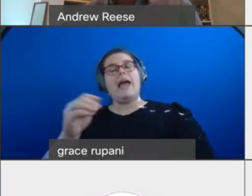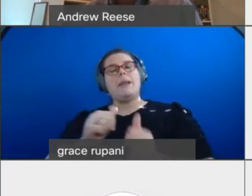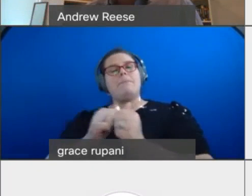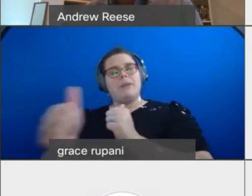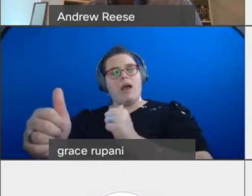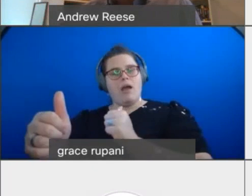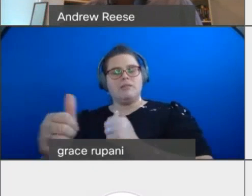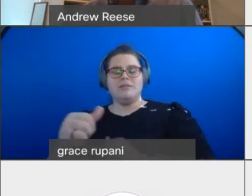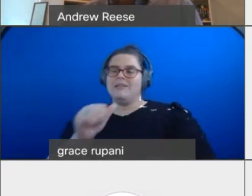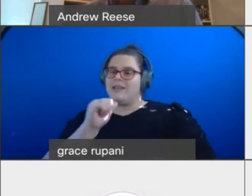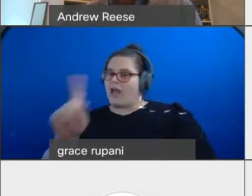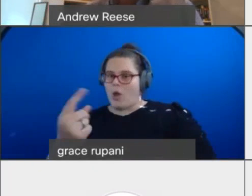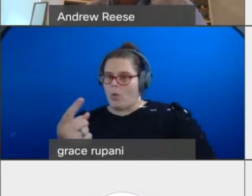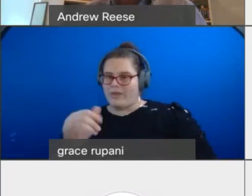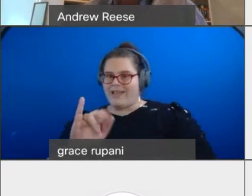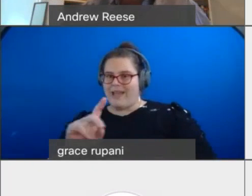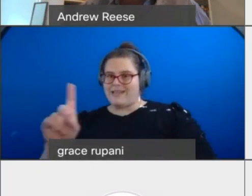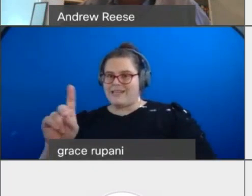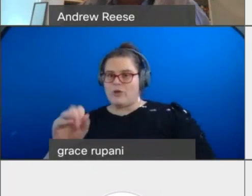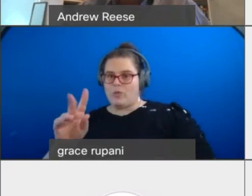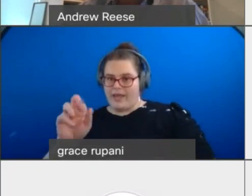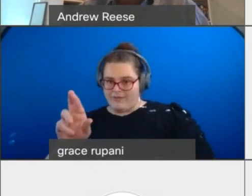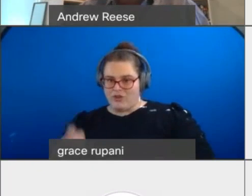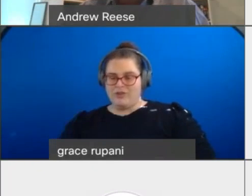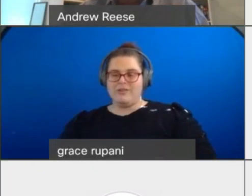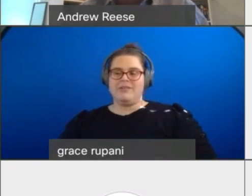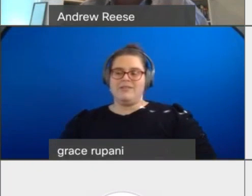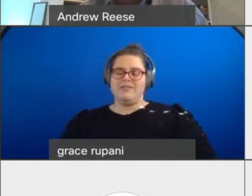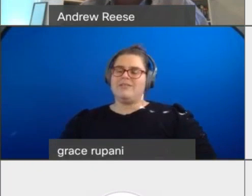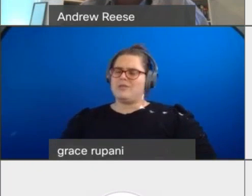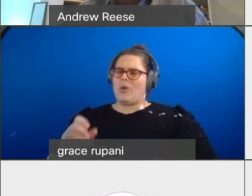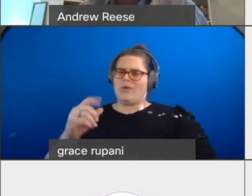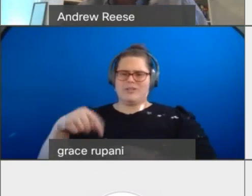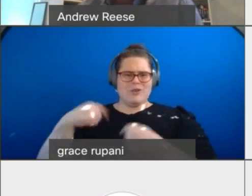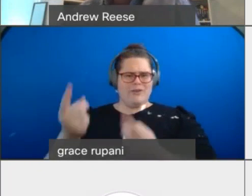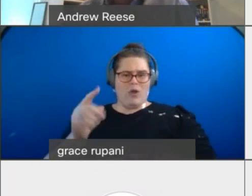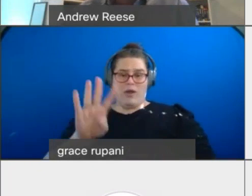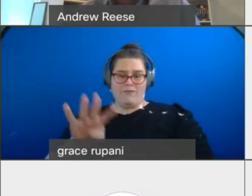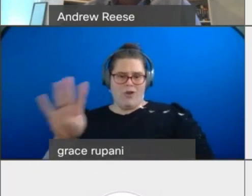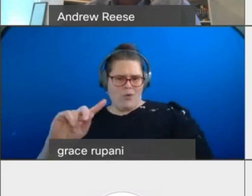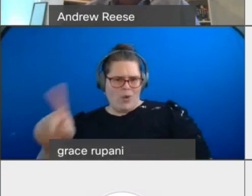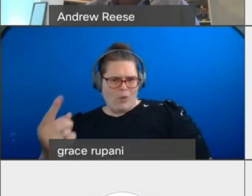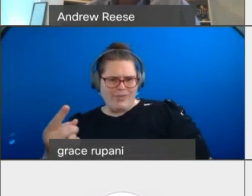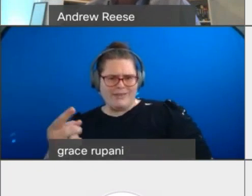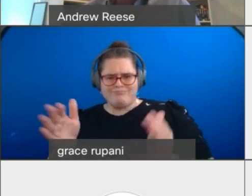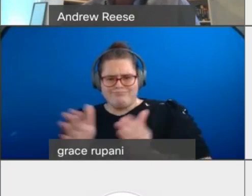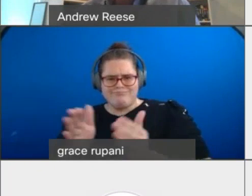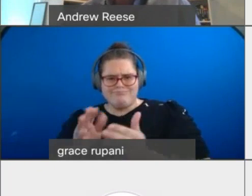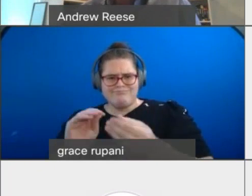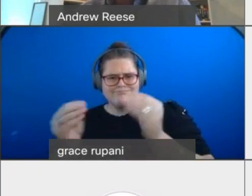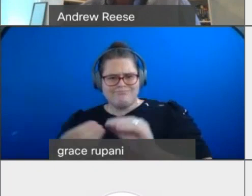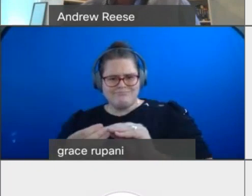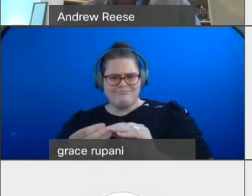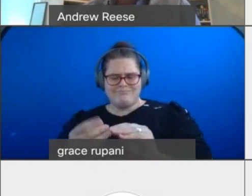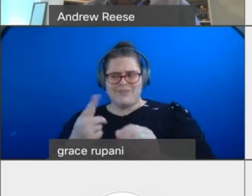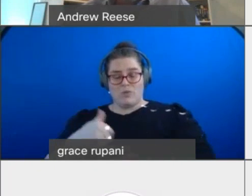is concerning in itself that, 44 to date. We have until December the 5th. I think we're all feeling the